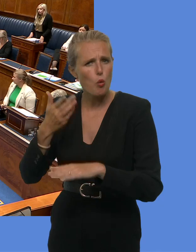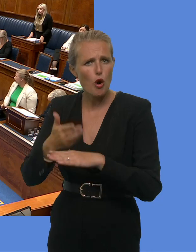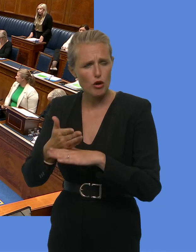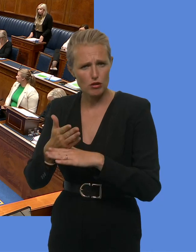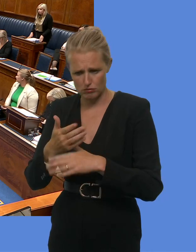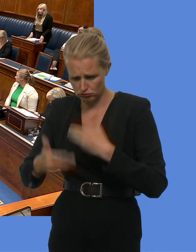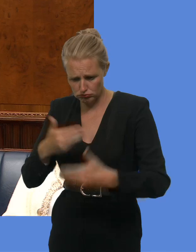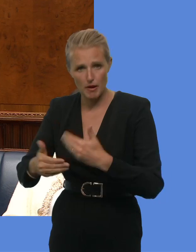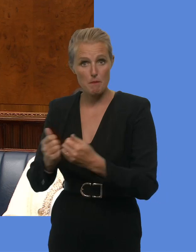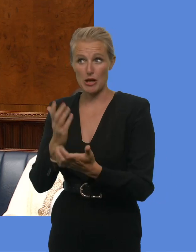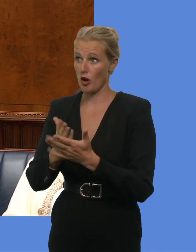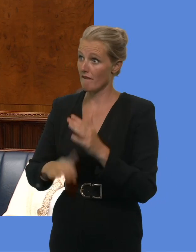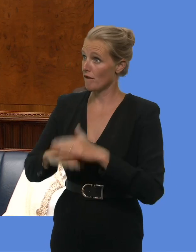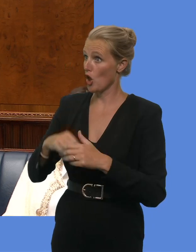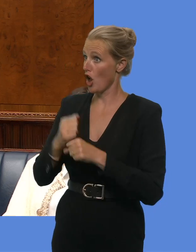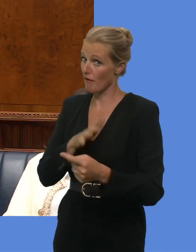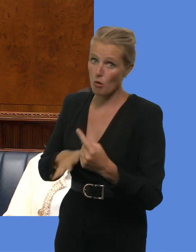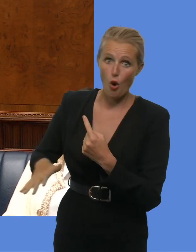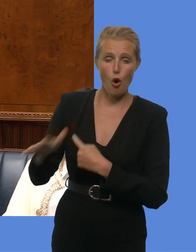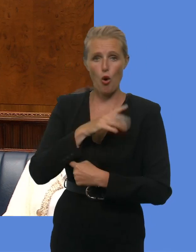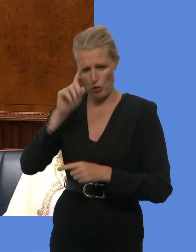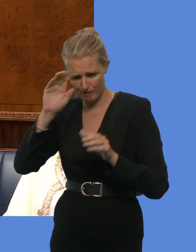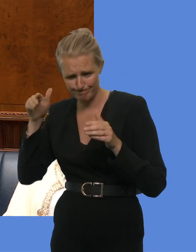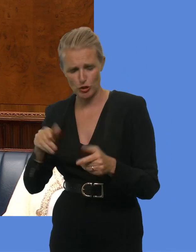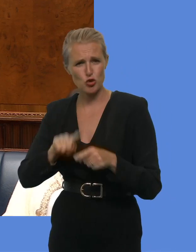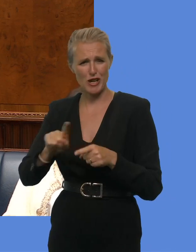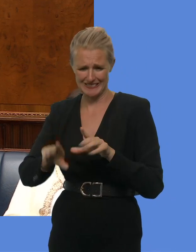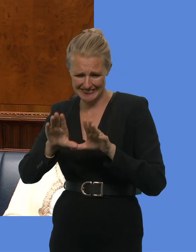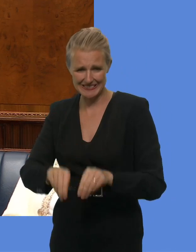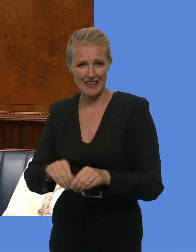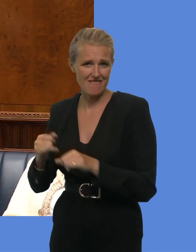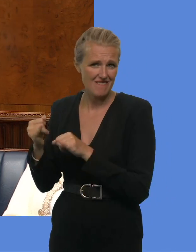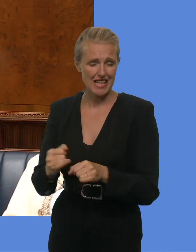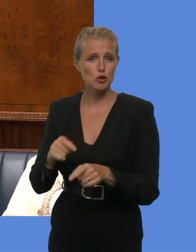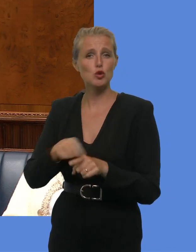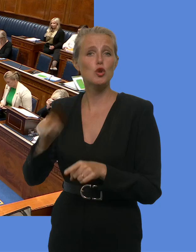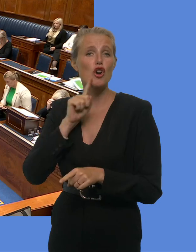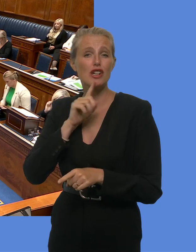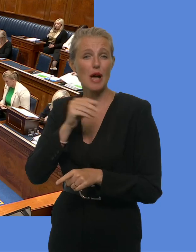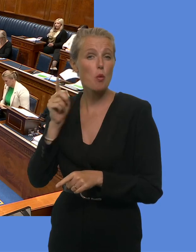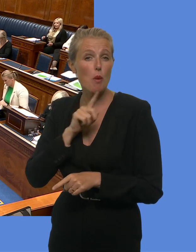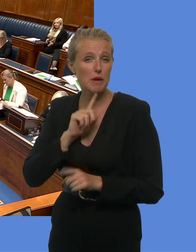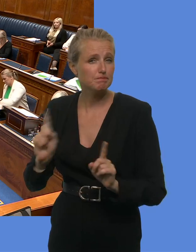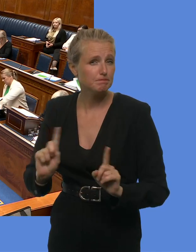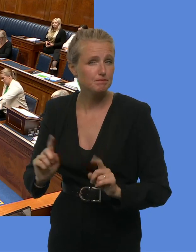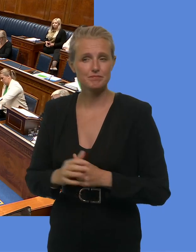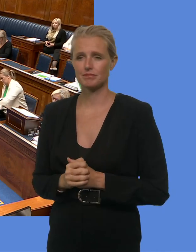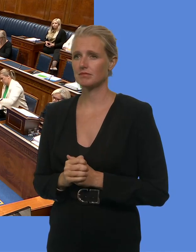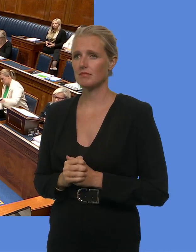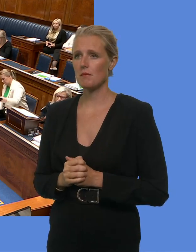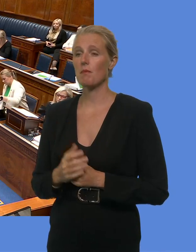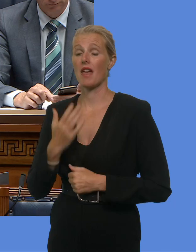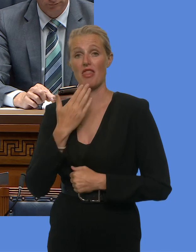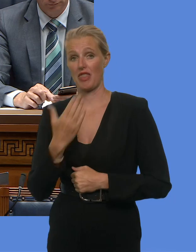ensure that there's a whole government approach in terms of how we tackle violence against girls and women. Thank you. First Minister. Thank you, Mr. Speaker. I